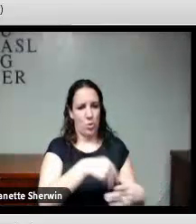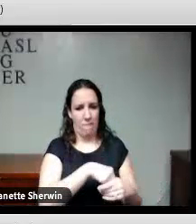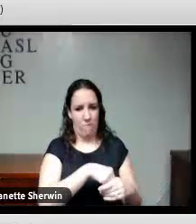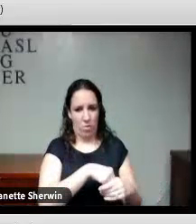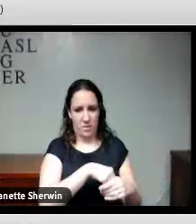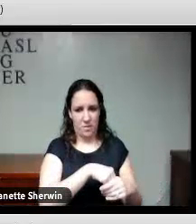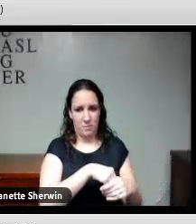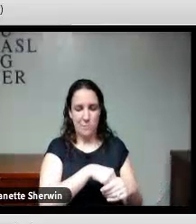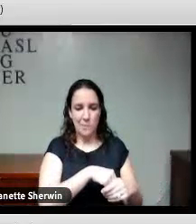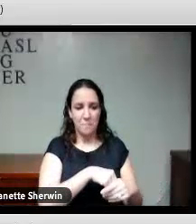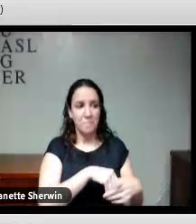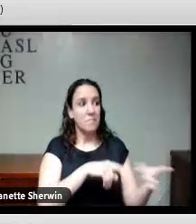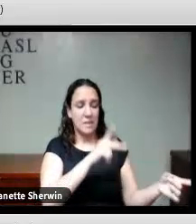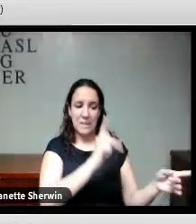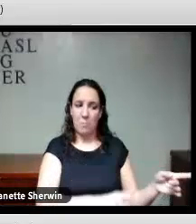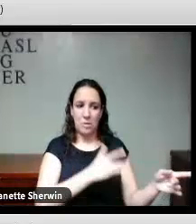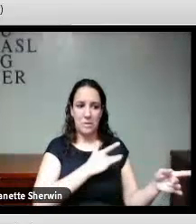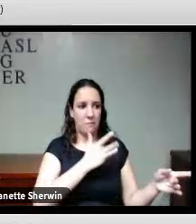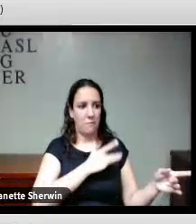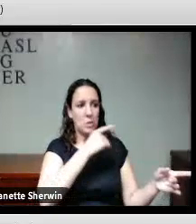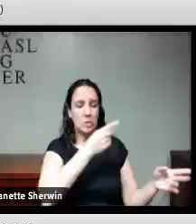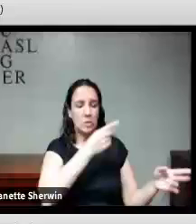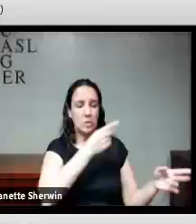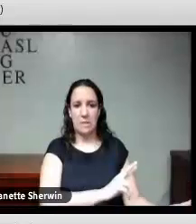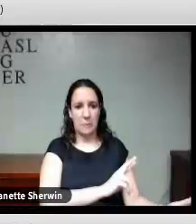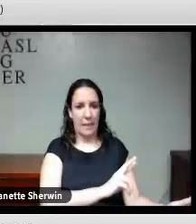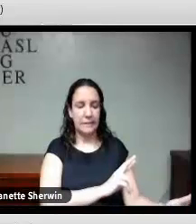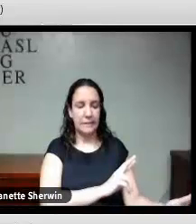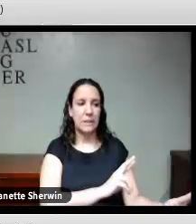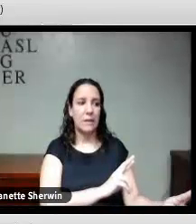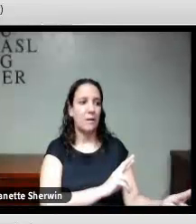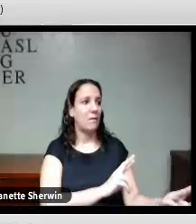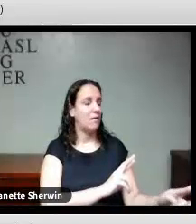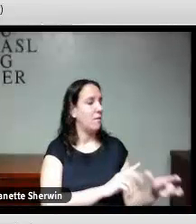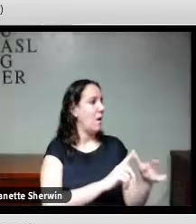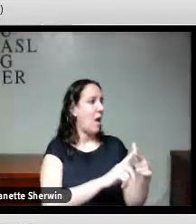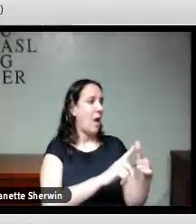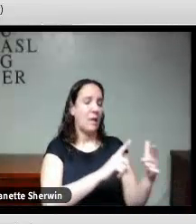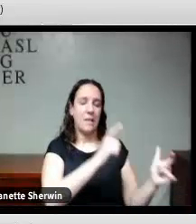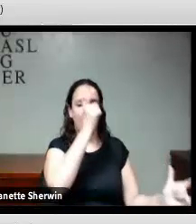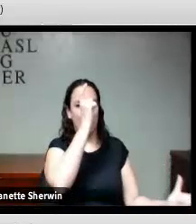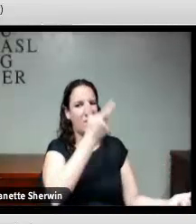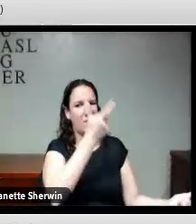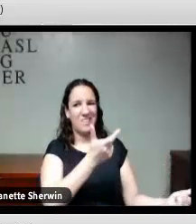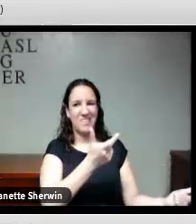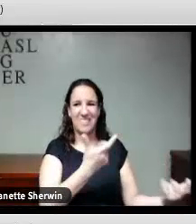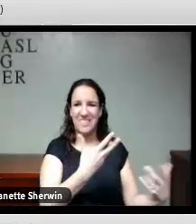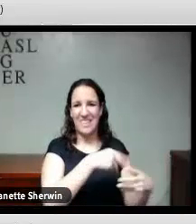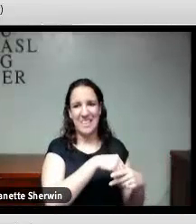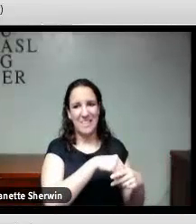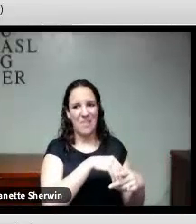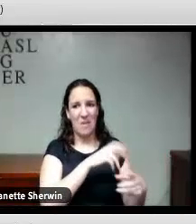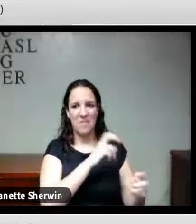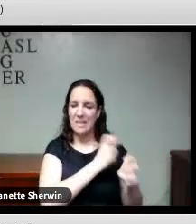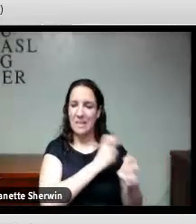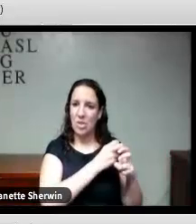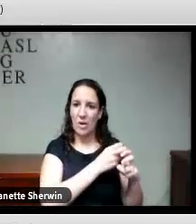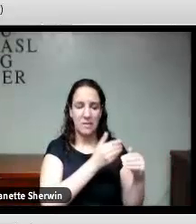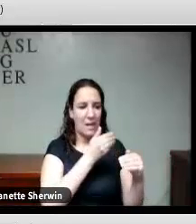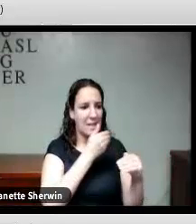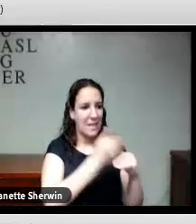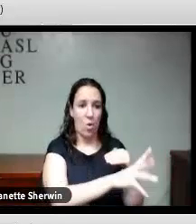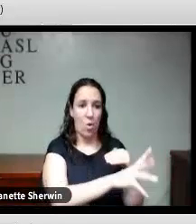feel disrespected. They may make a comment, our ego comes into play, etc., etc. It's really hard to overcome those kinds